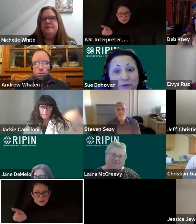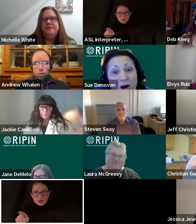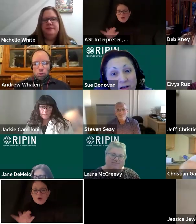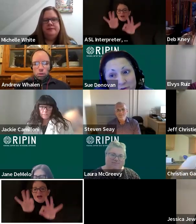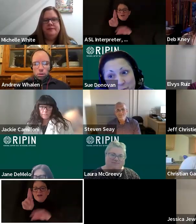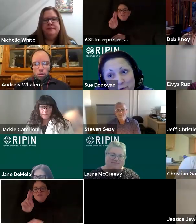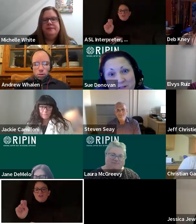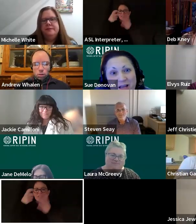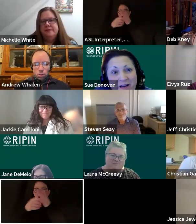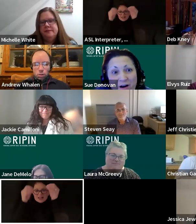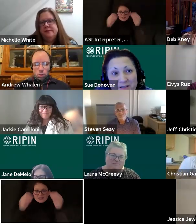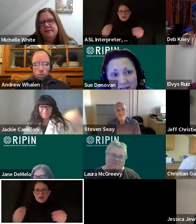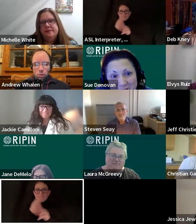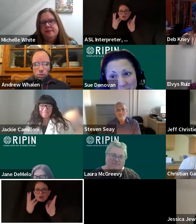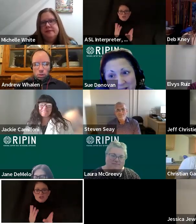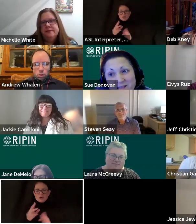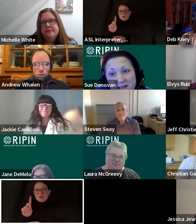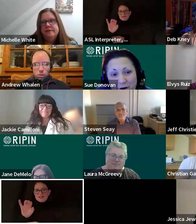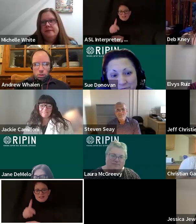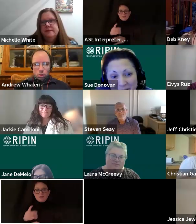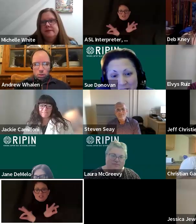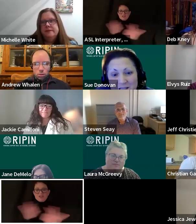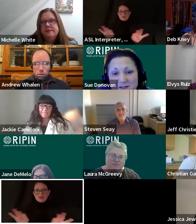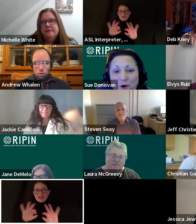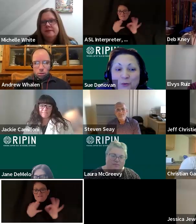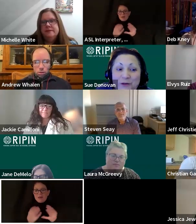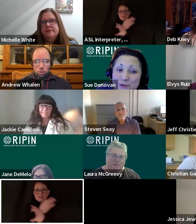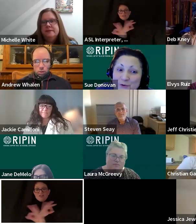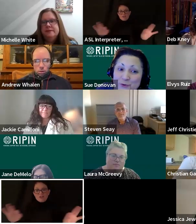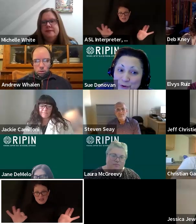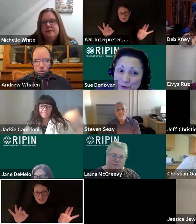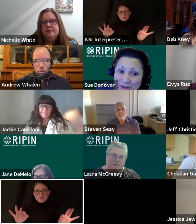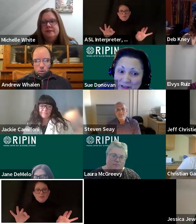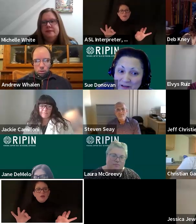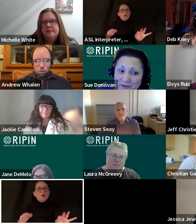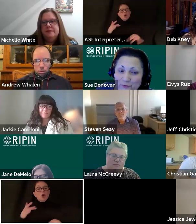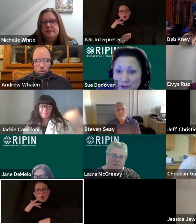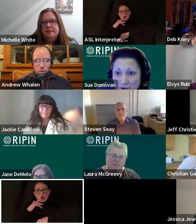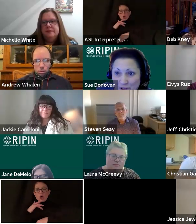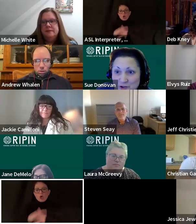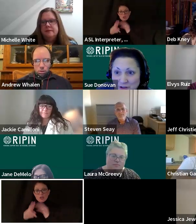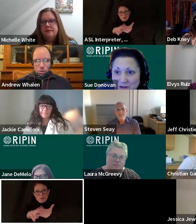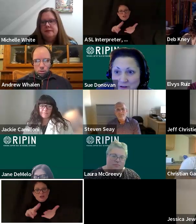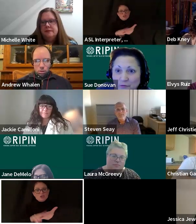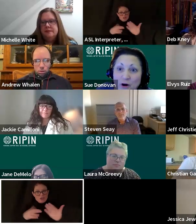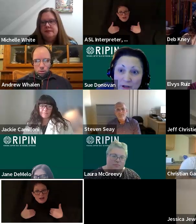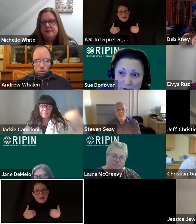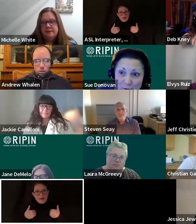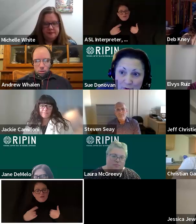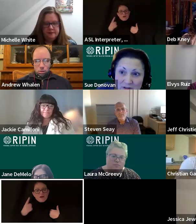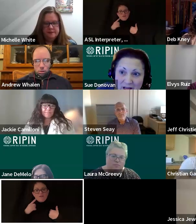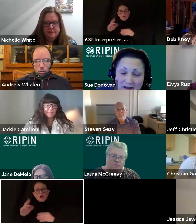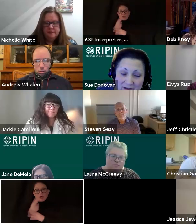is free for our consumers and our DSPs and our families. We do an early registration for